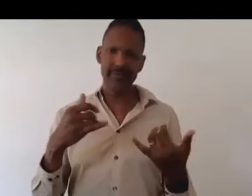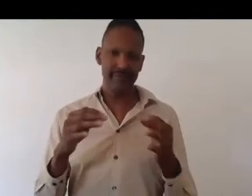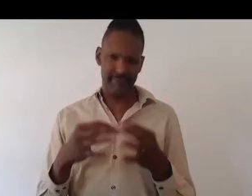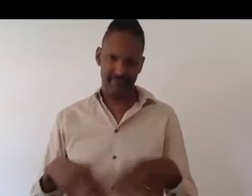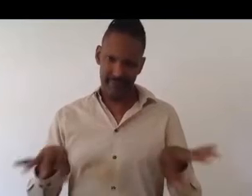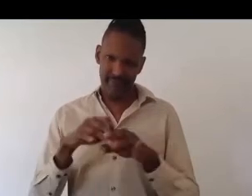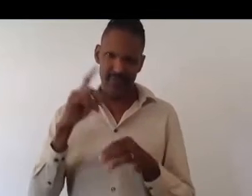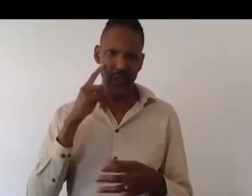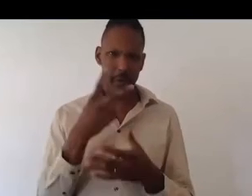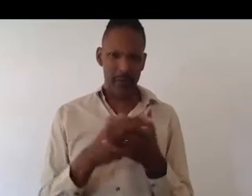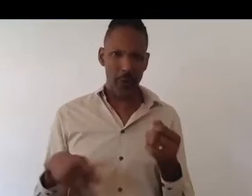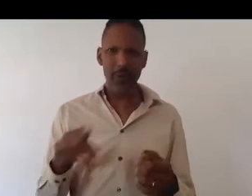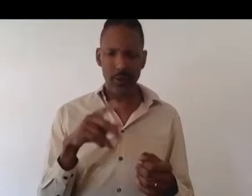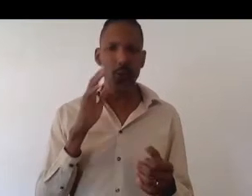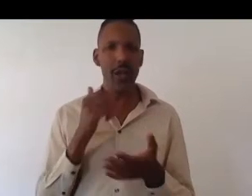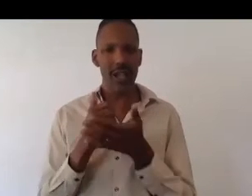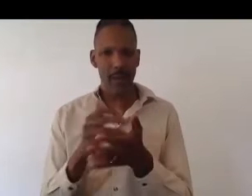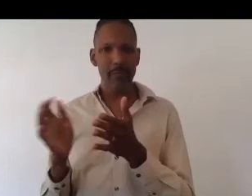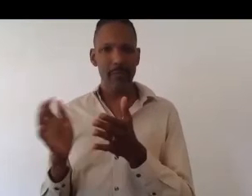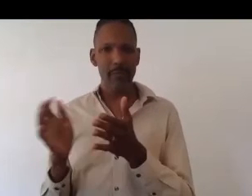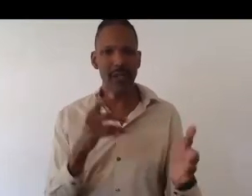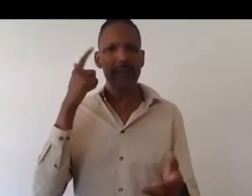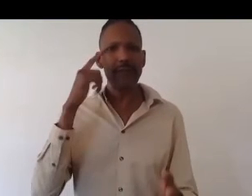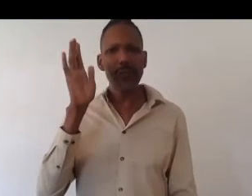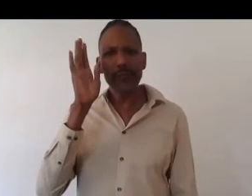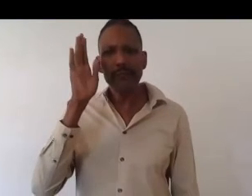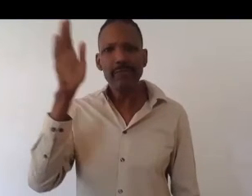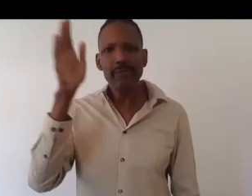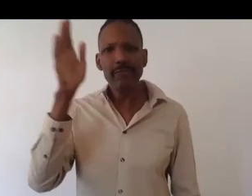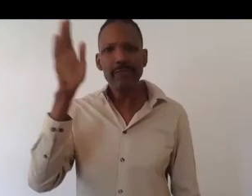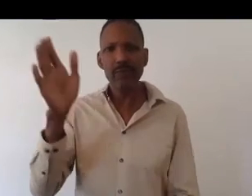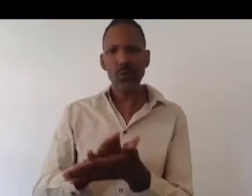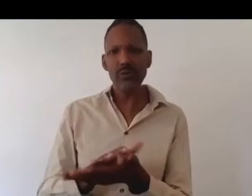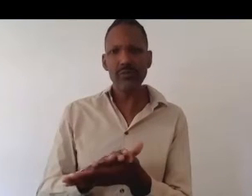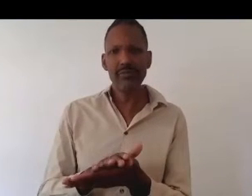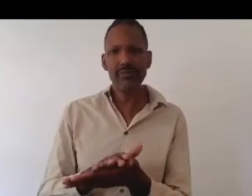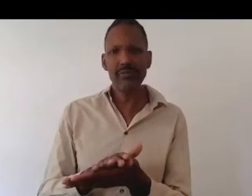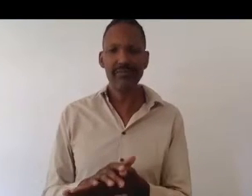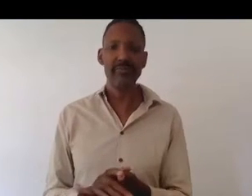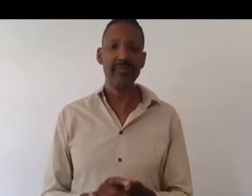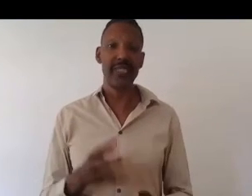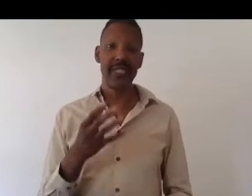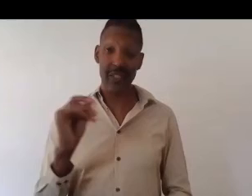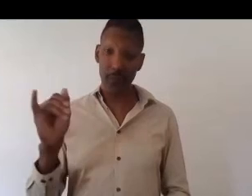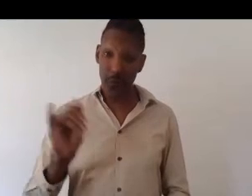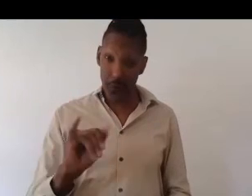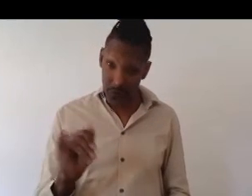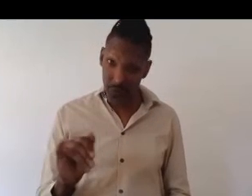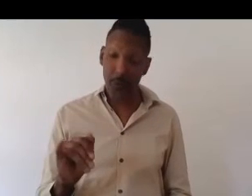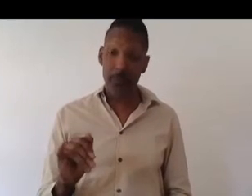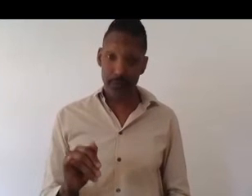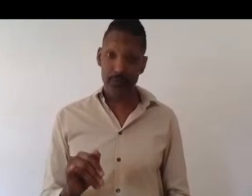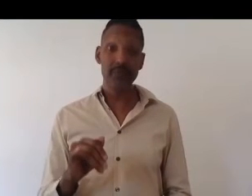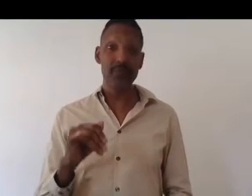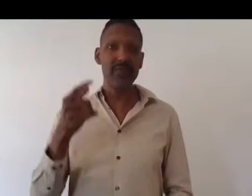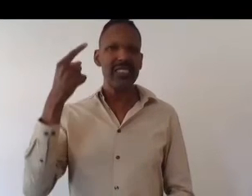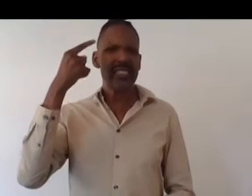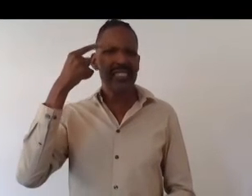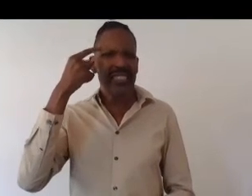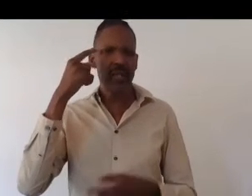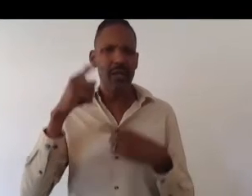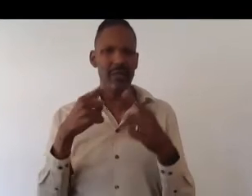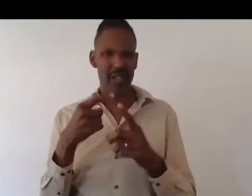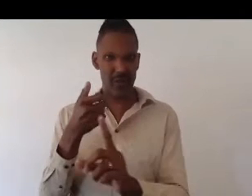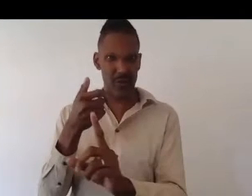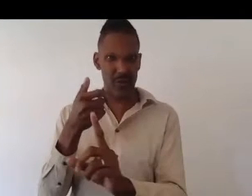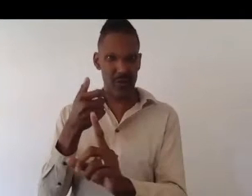And they'll have fun doing it. And thinking about STEM in this way, I hope, will help you think about yourself as a STEM